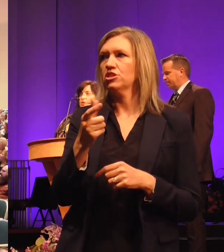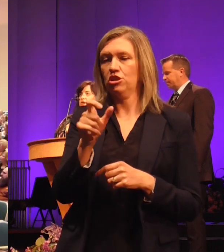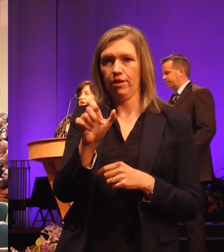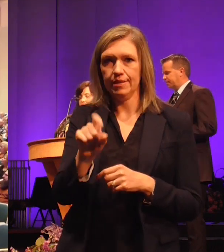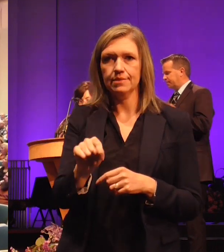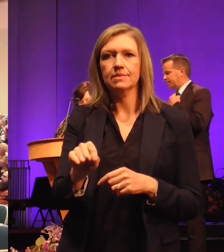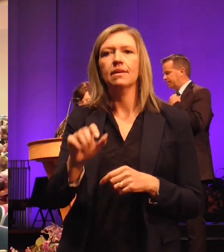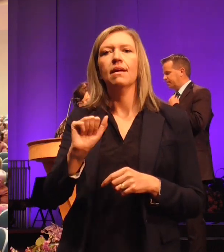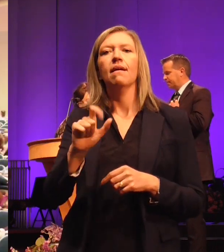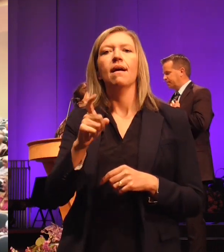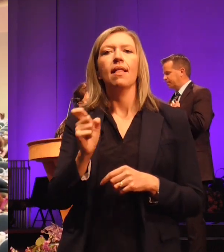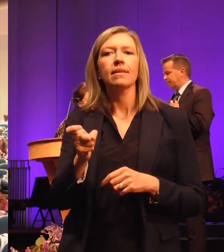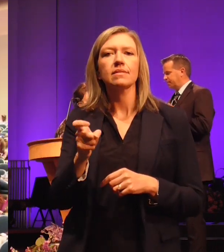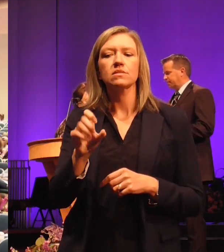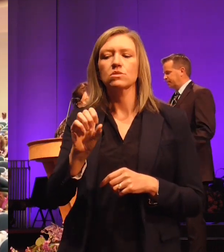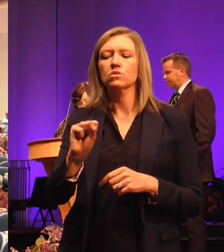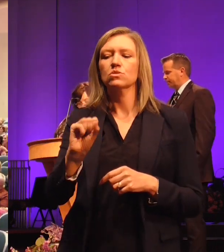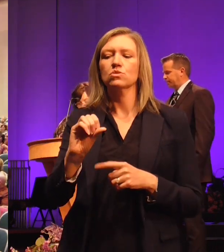Alex Sorg,